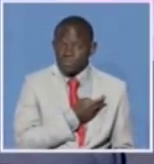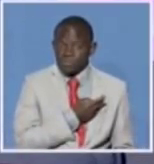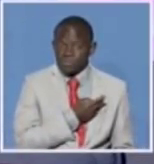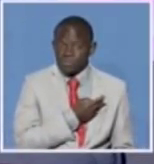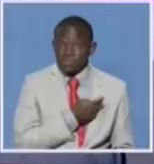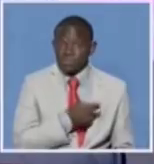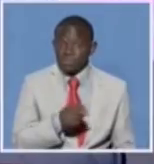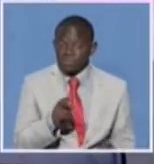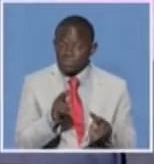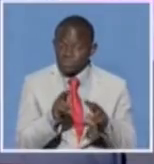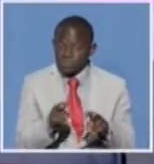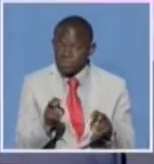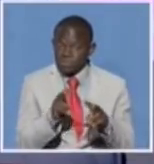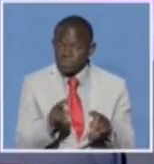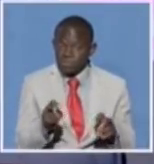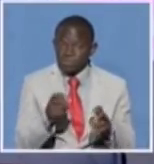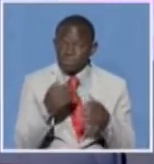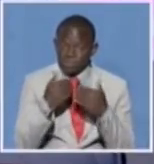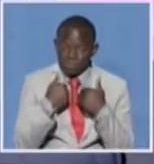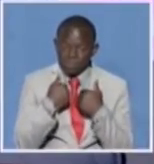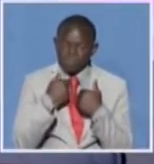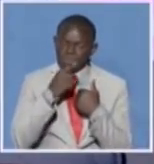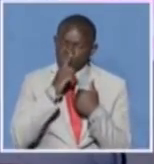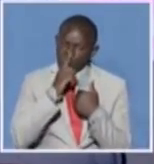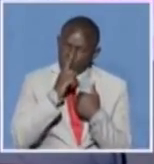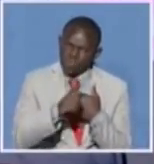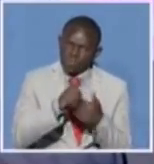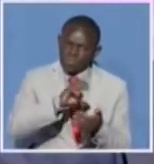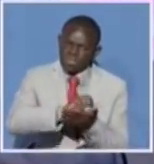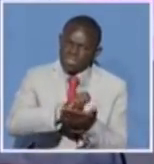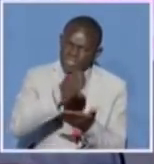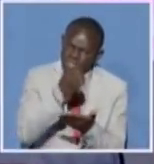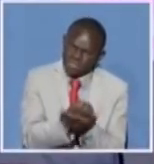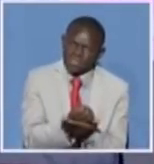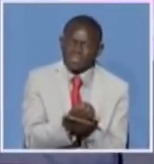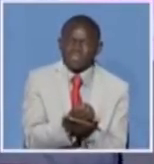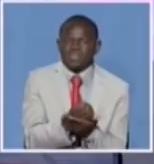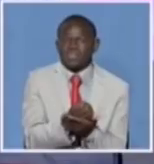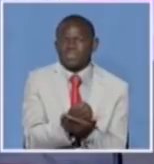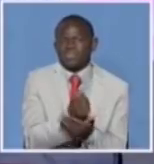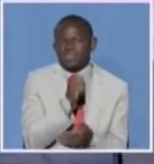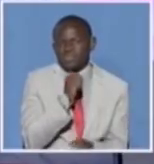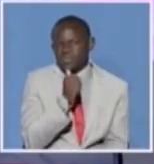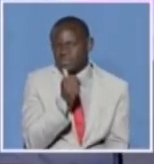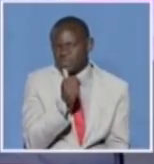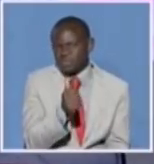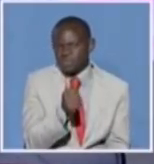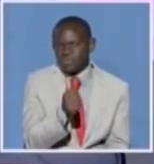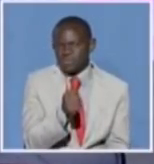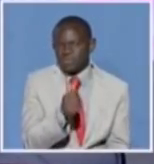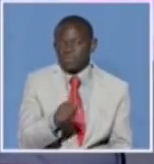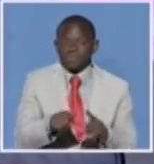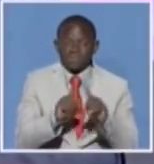empirical evidence that would inform us. But first and foremost, it's the issue that I did